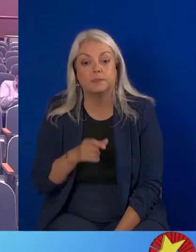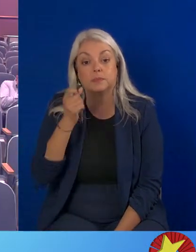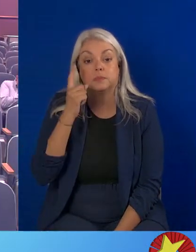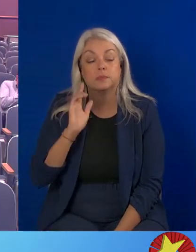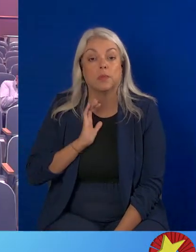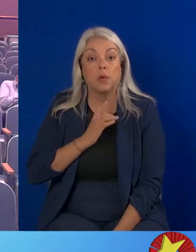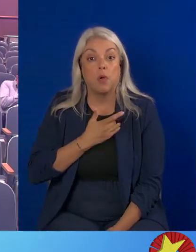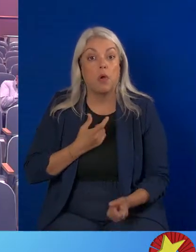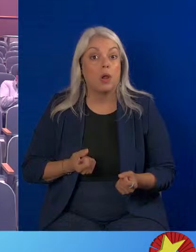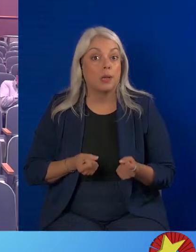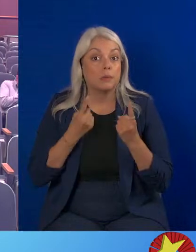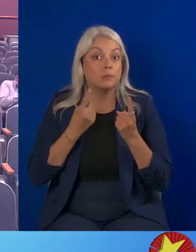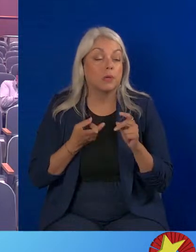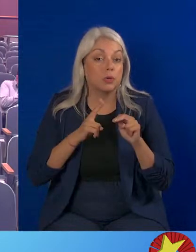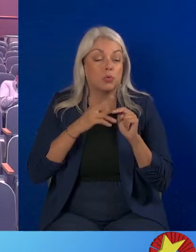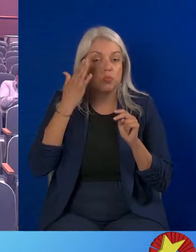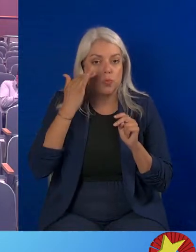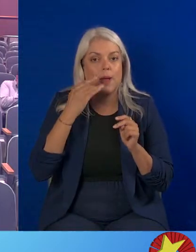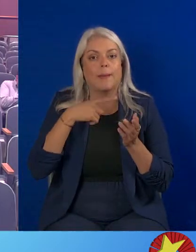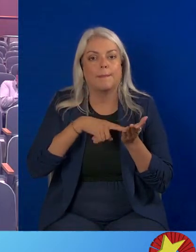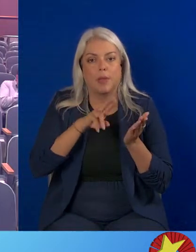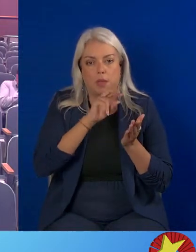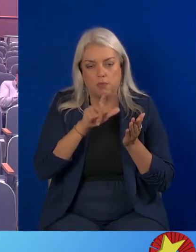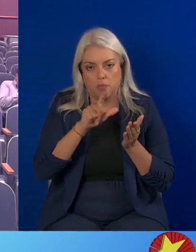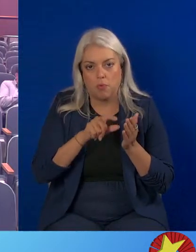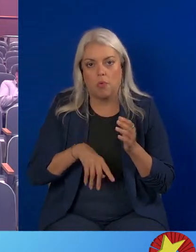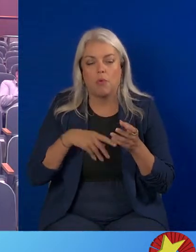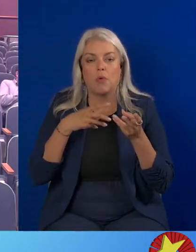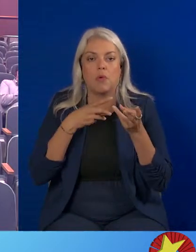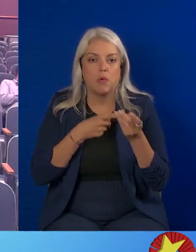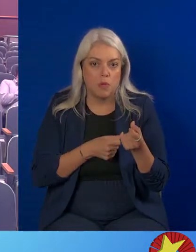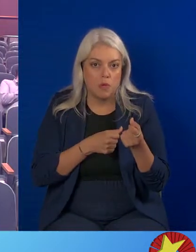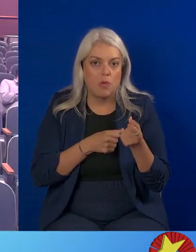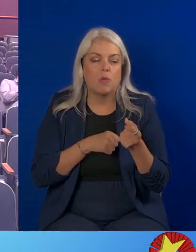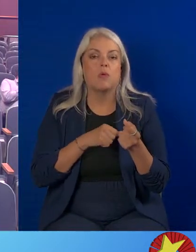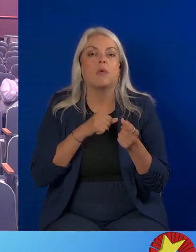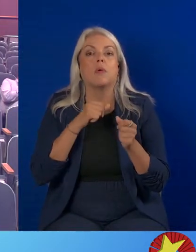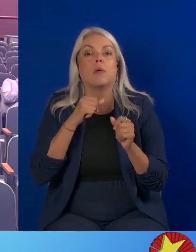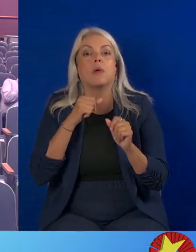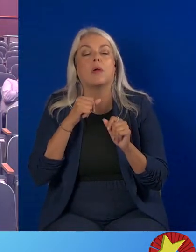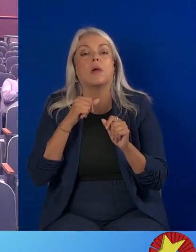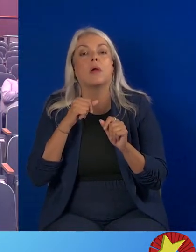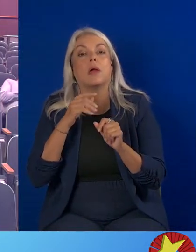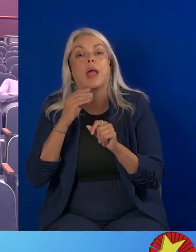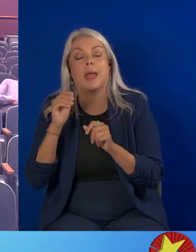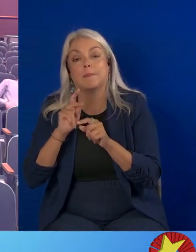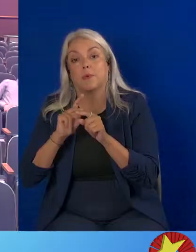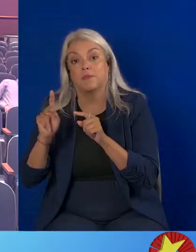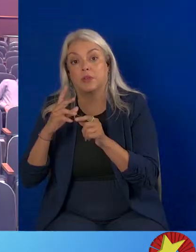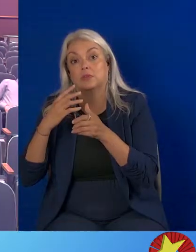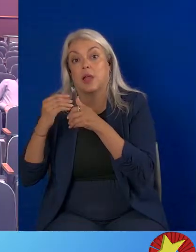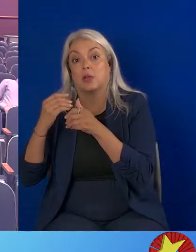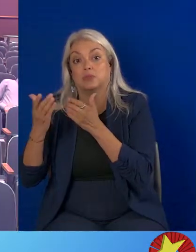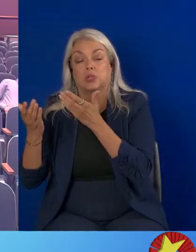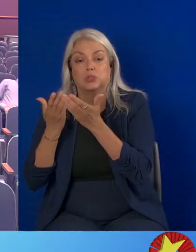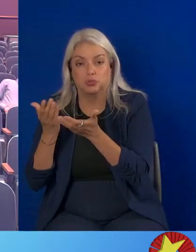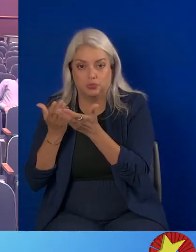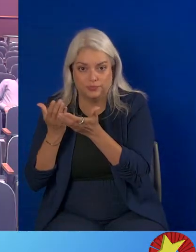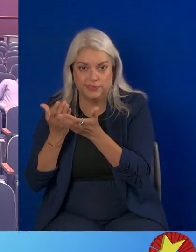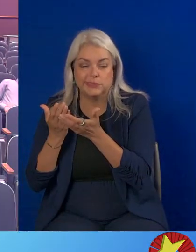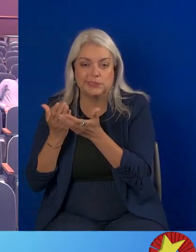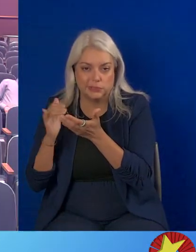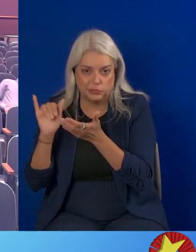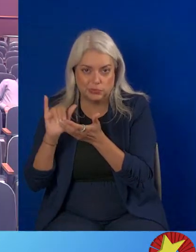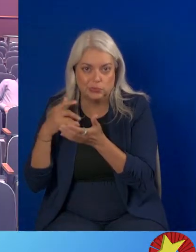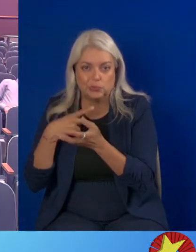are in payroll and employee-related expenses, offset by a decrease in professional and outside services. The